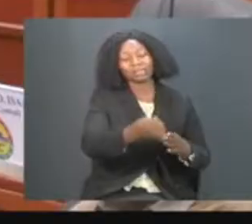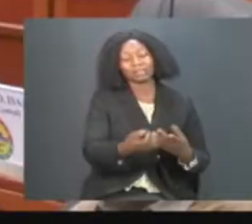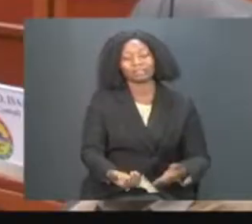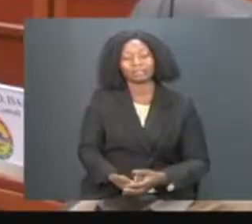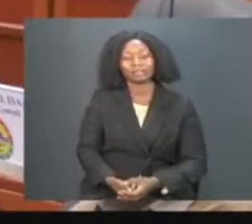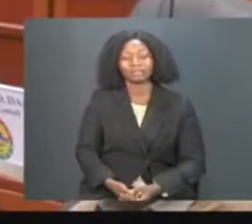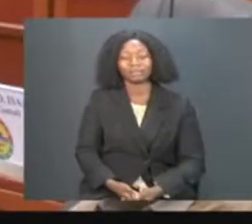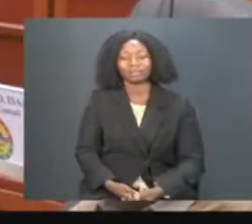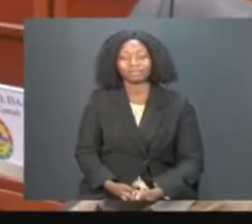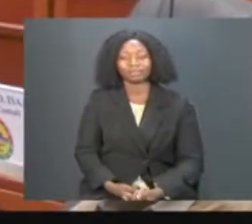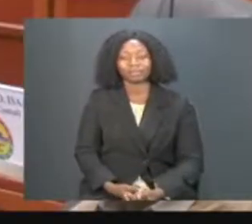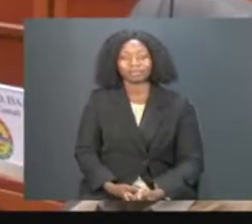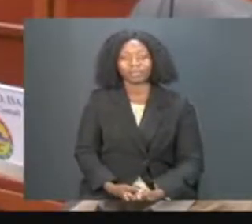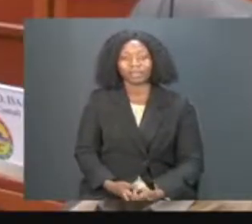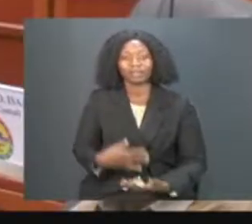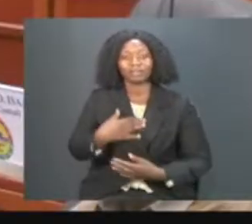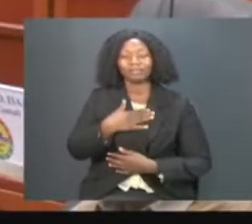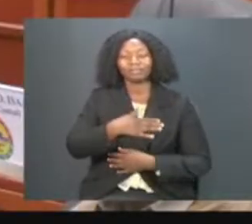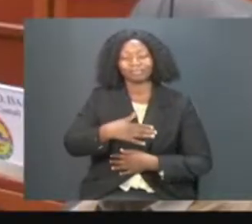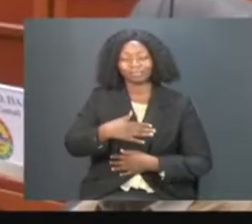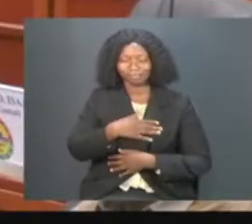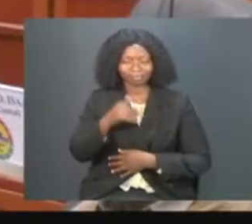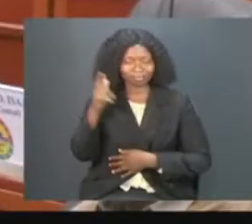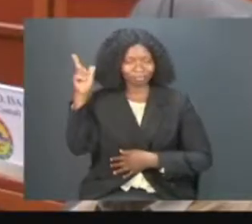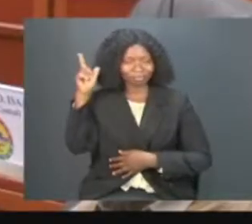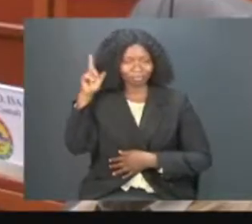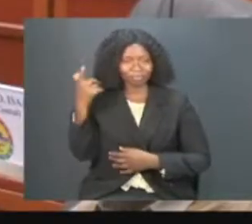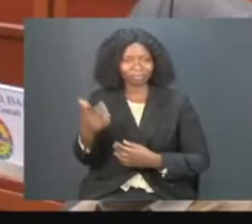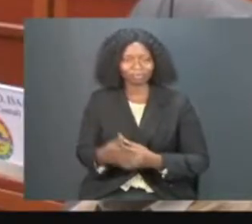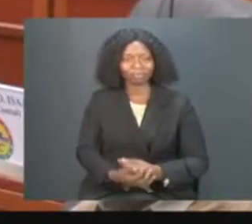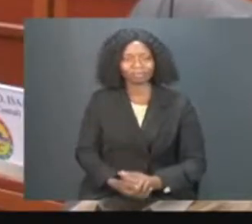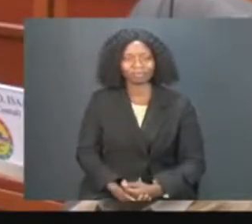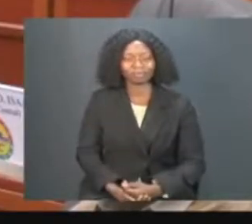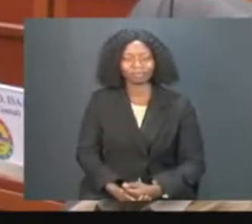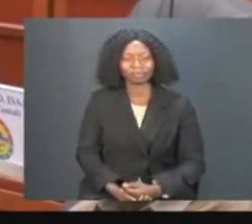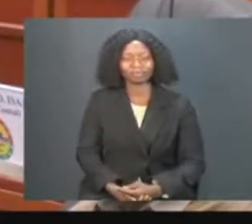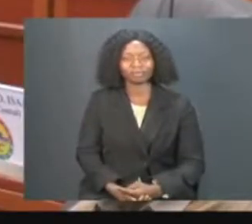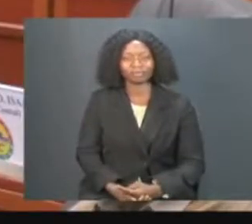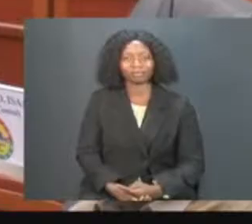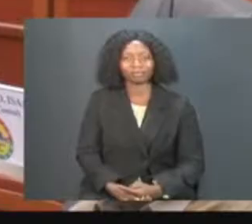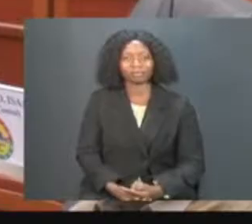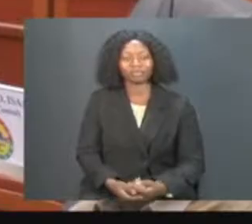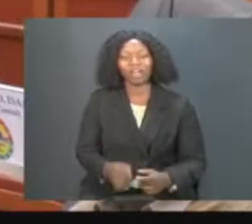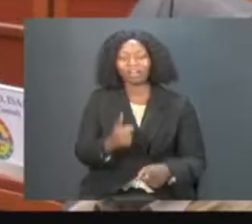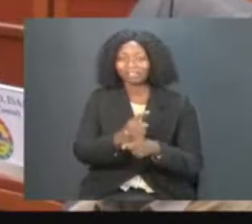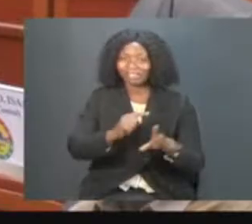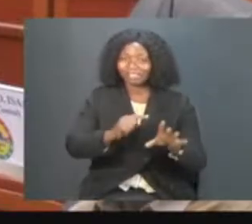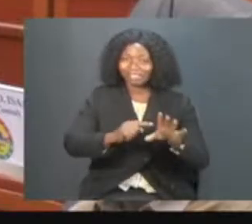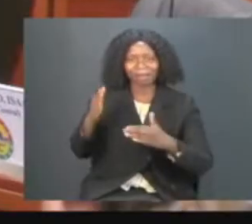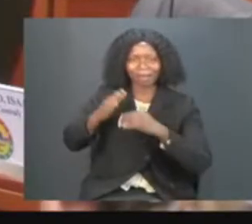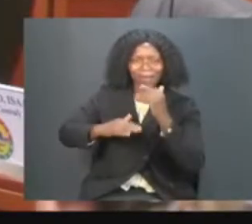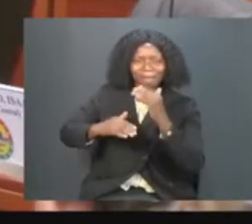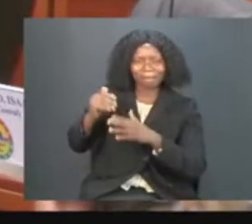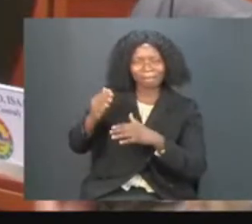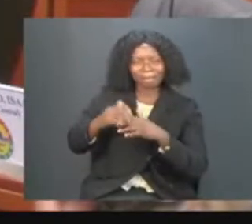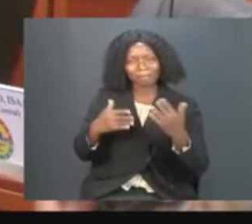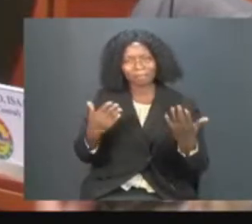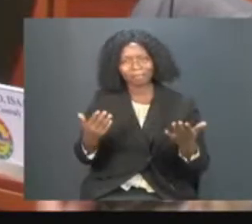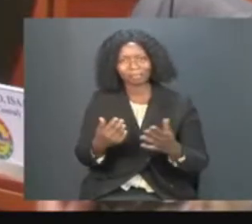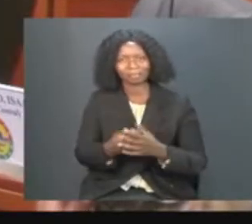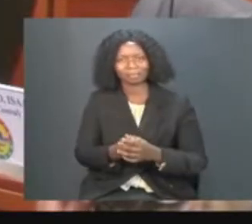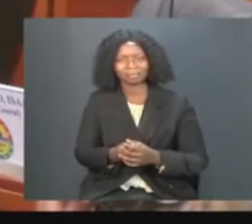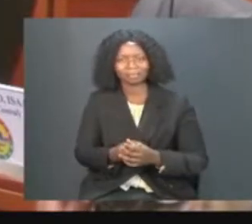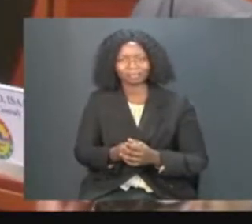I listen to you in silence. Why are you jittery? Why are you jittery? We have just started and you are already struggling. But we'll still